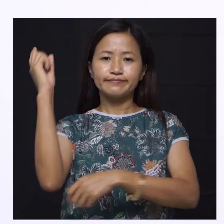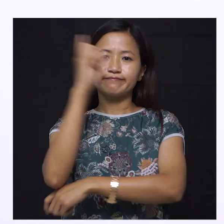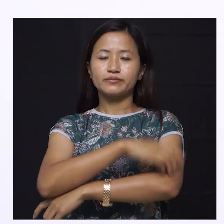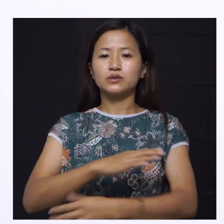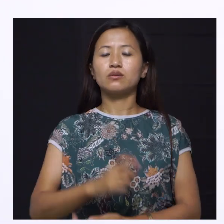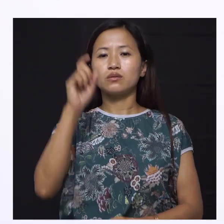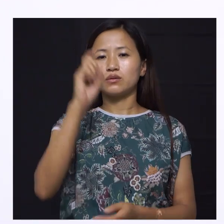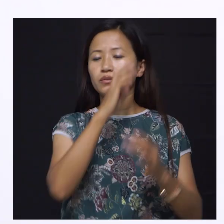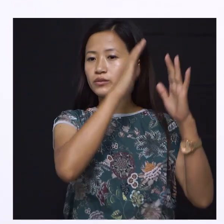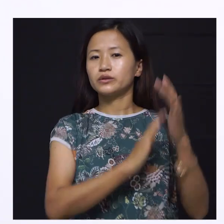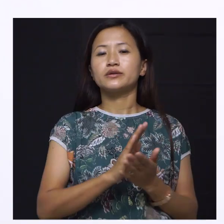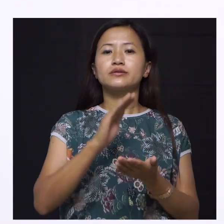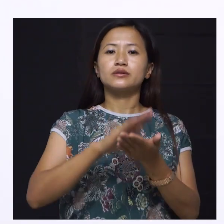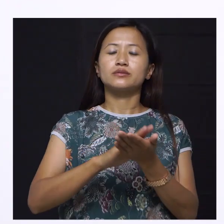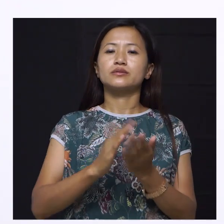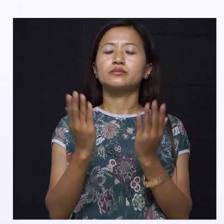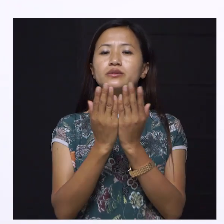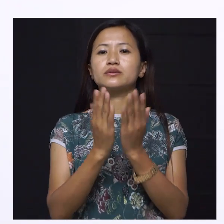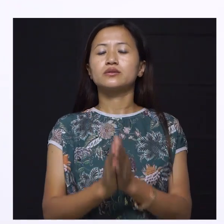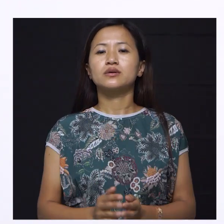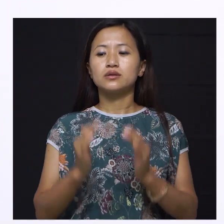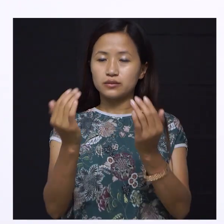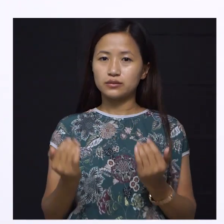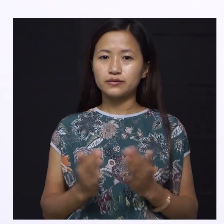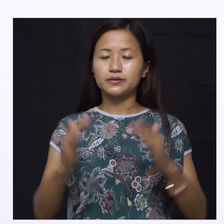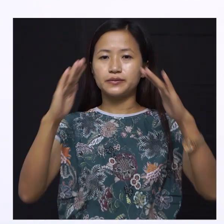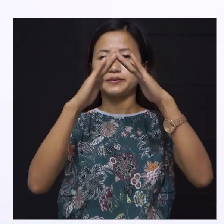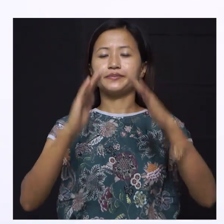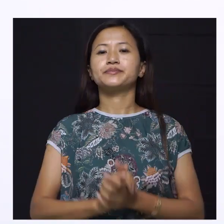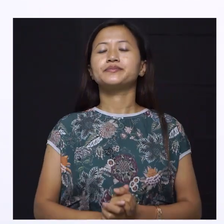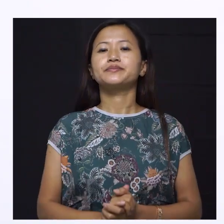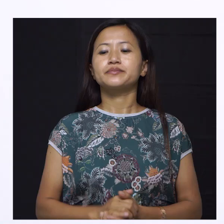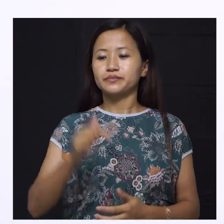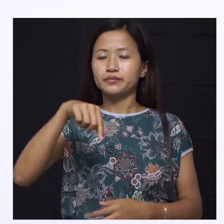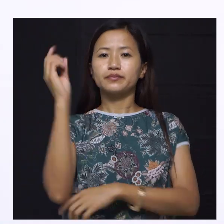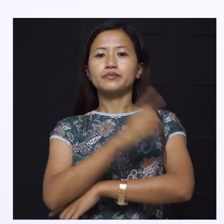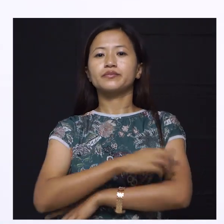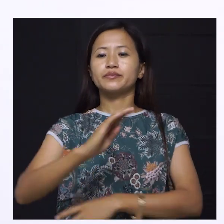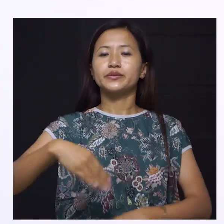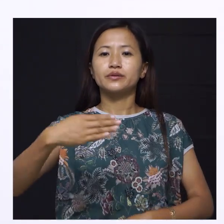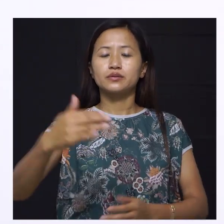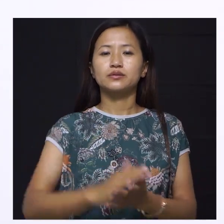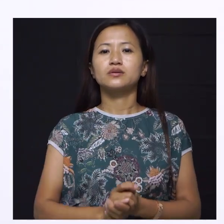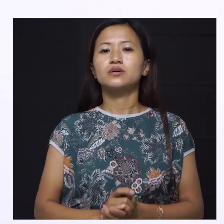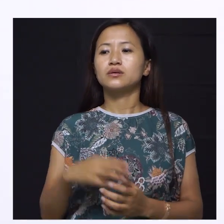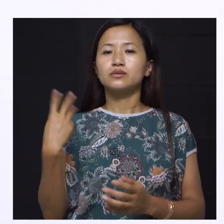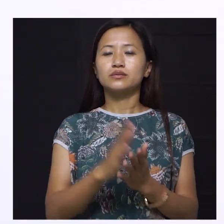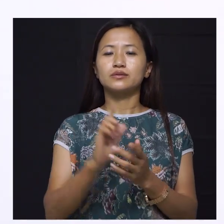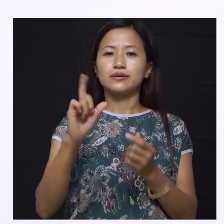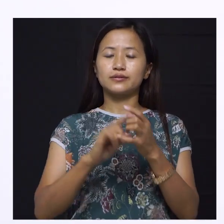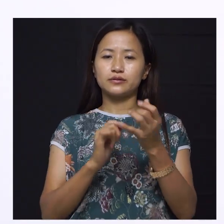hope you all are in touch with your books and everyone is keeping safe at home. Today, we will continue with our